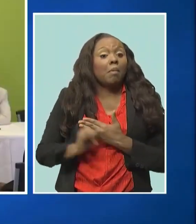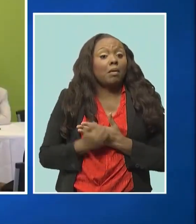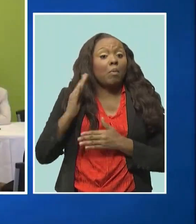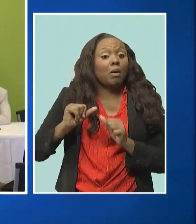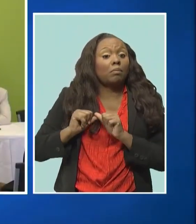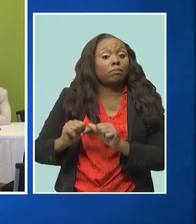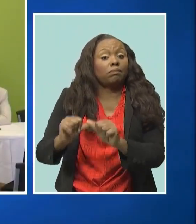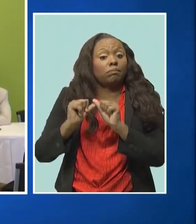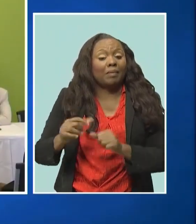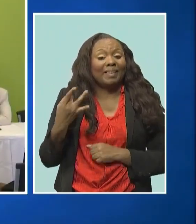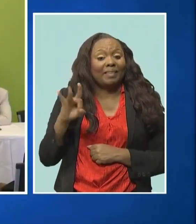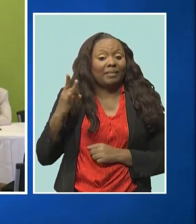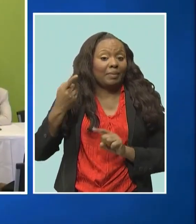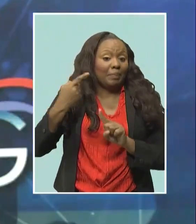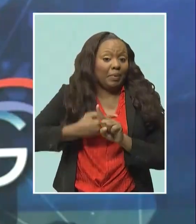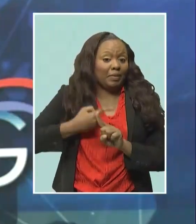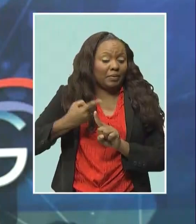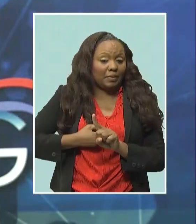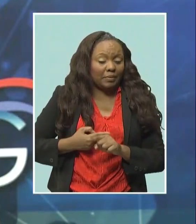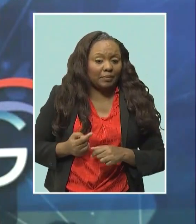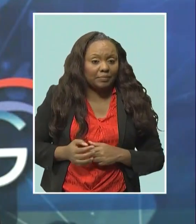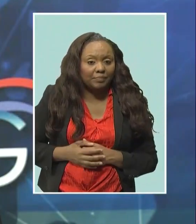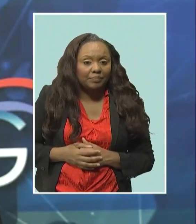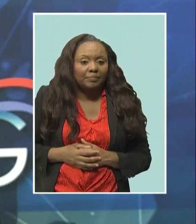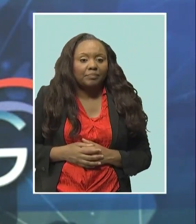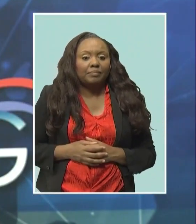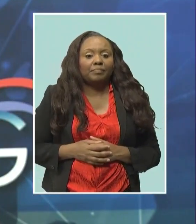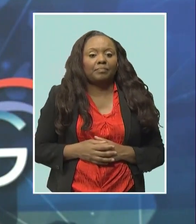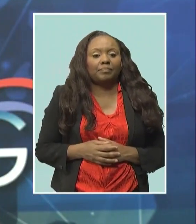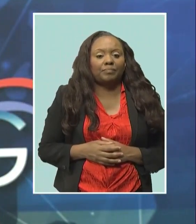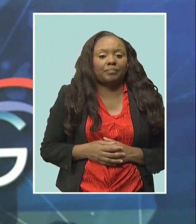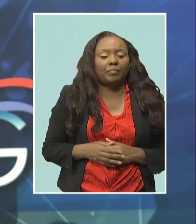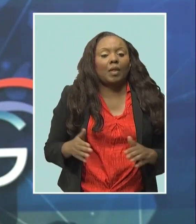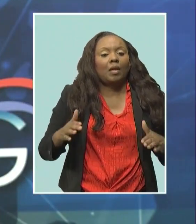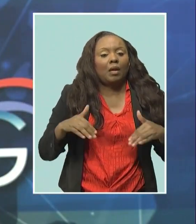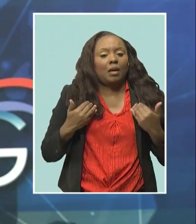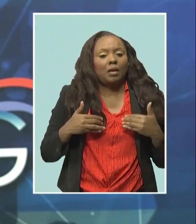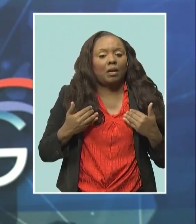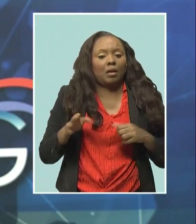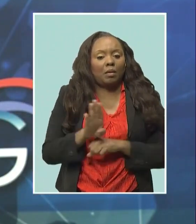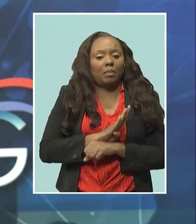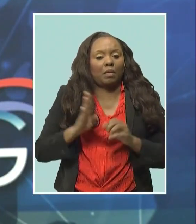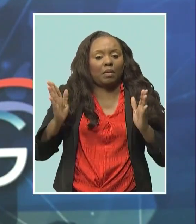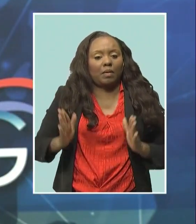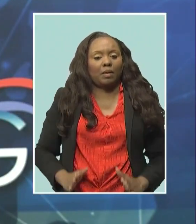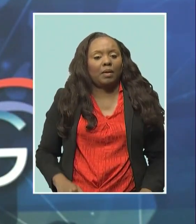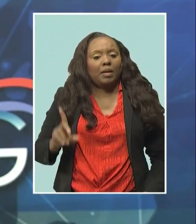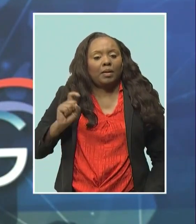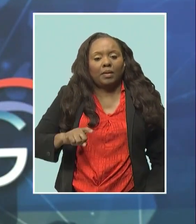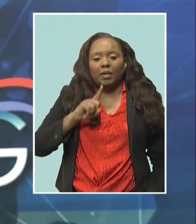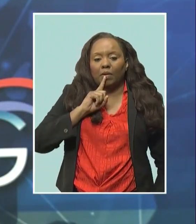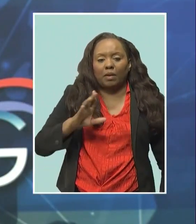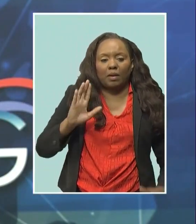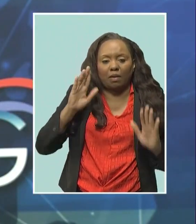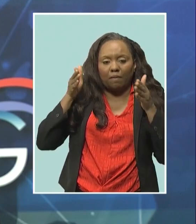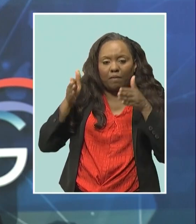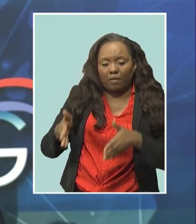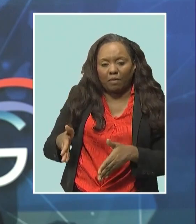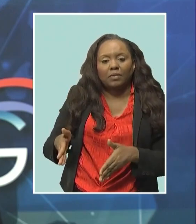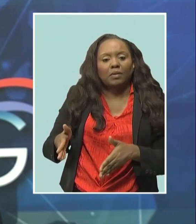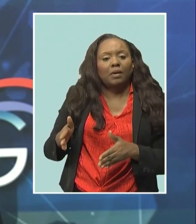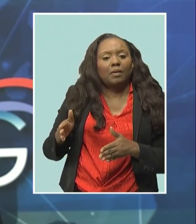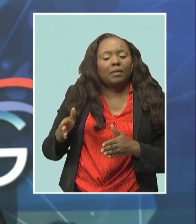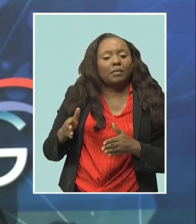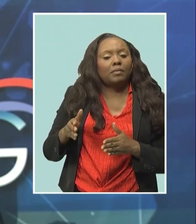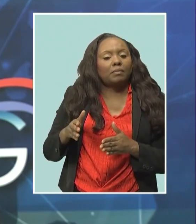Thorpe, CBC News. Young Barbadians are being encouraged to see the blue economy as their focus as